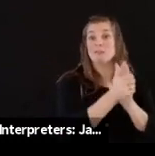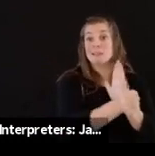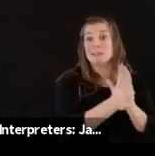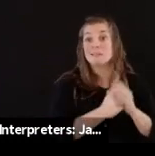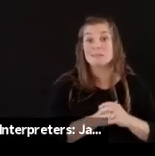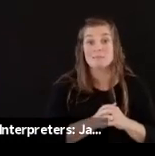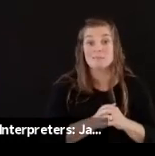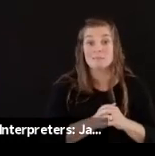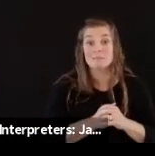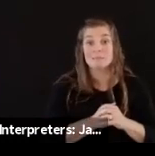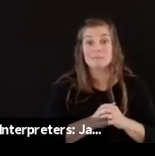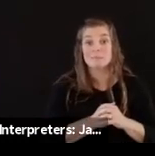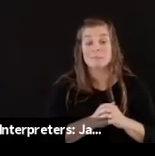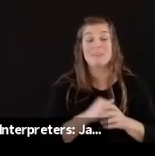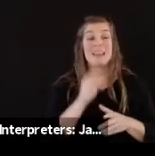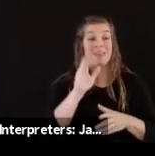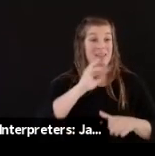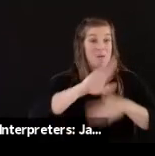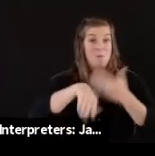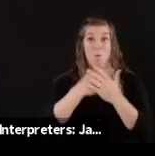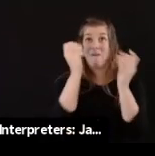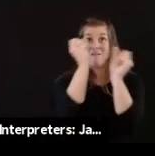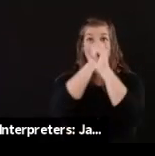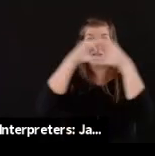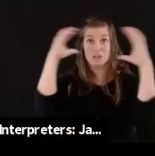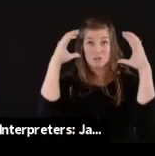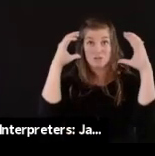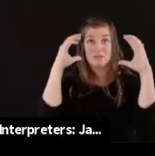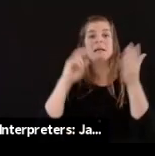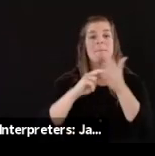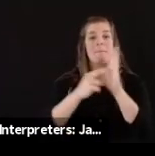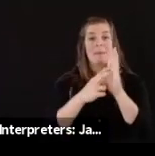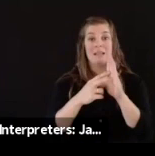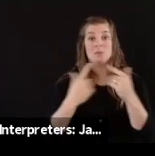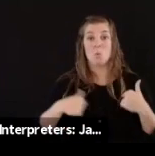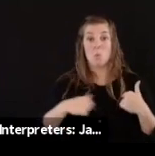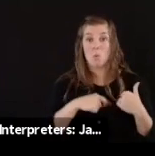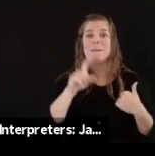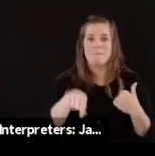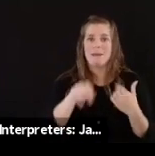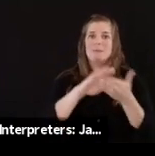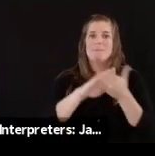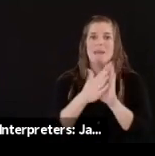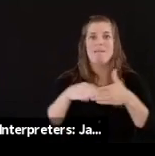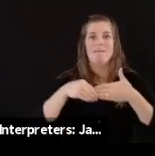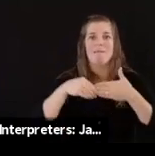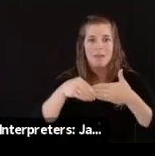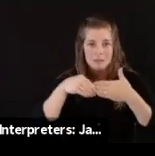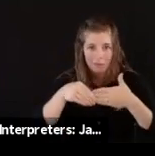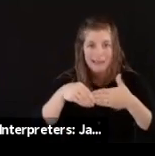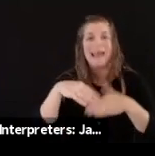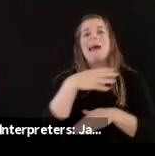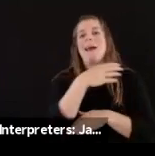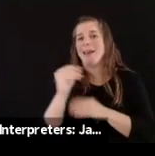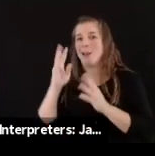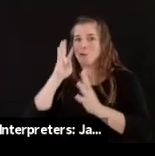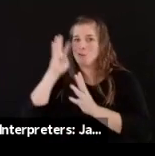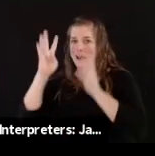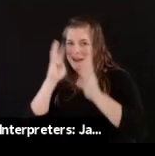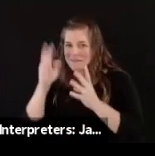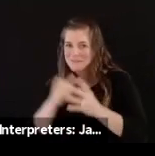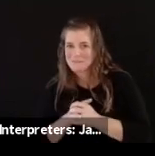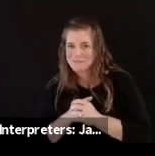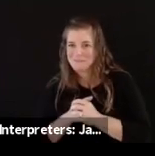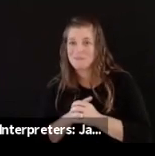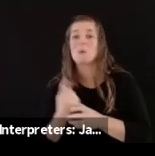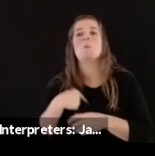Living up to that vision is going to require that we are flexible, and it's going to require that we're creative. It's going to require that we're